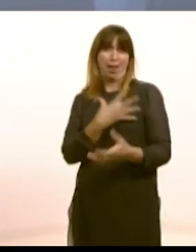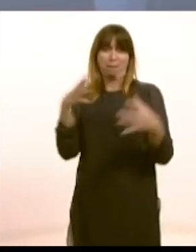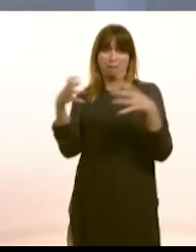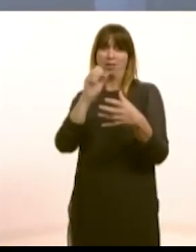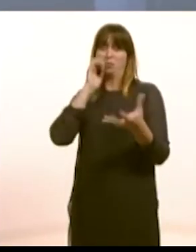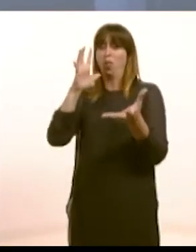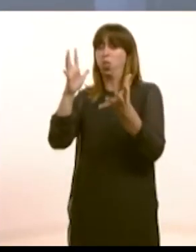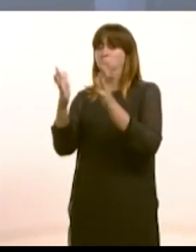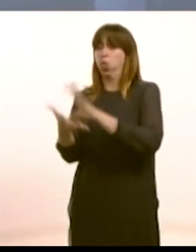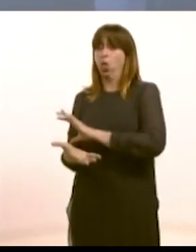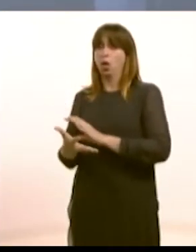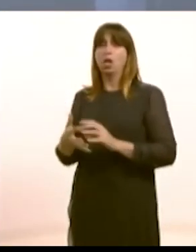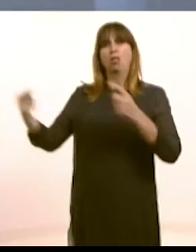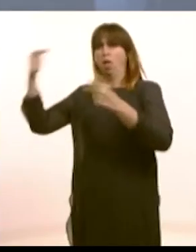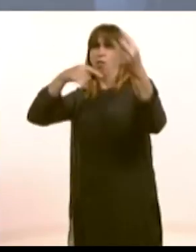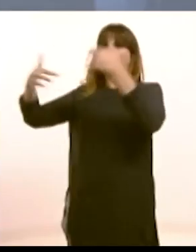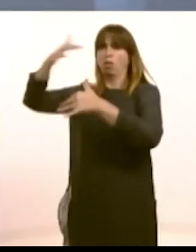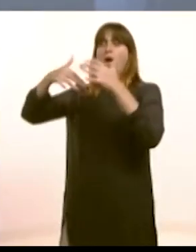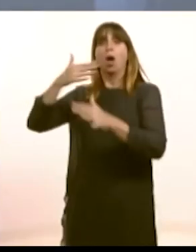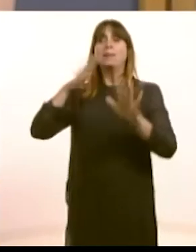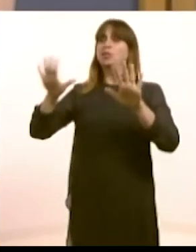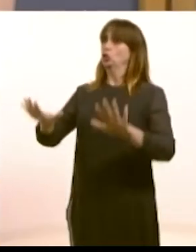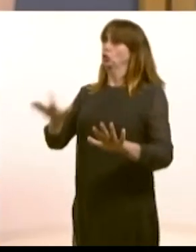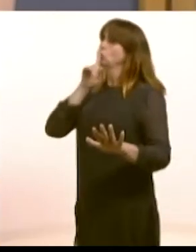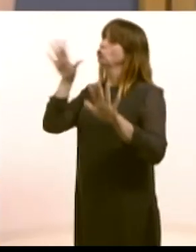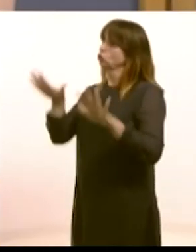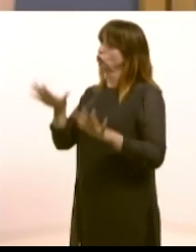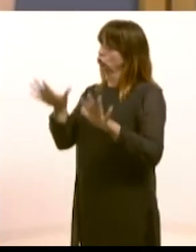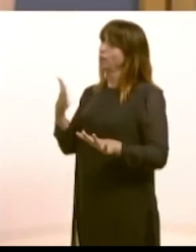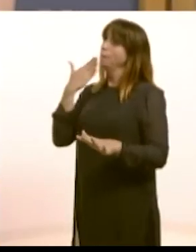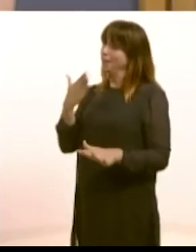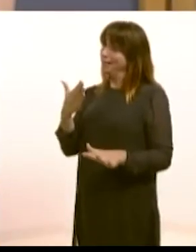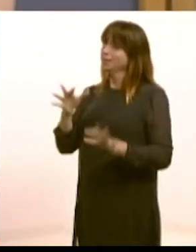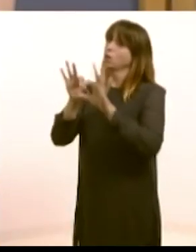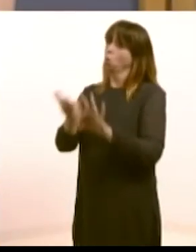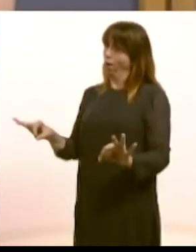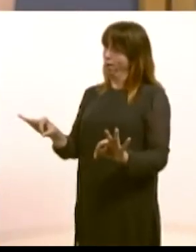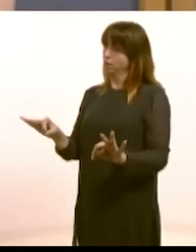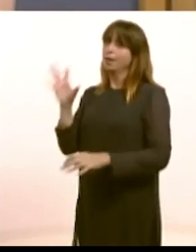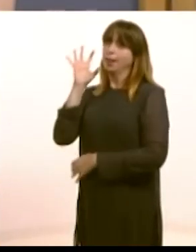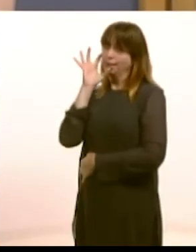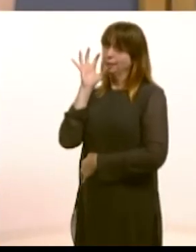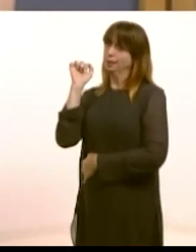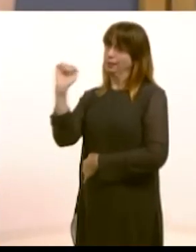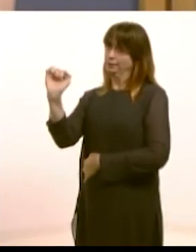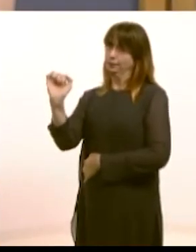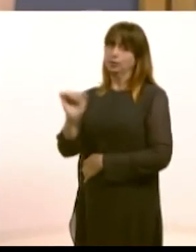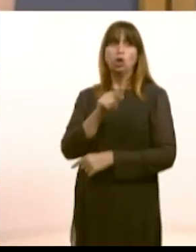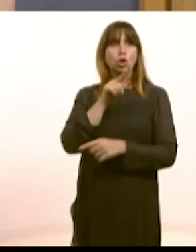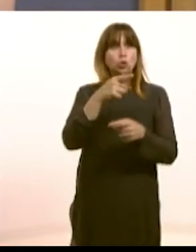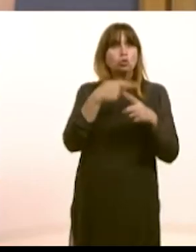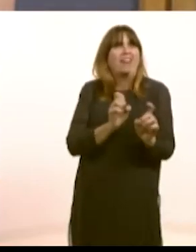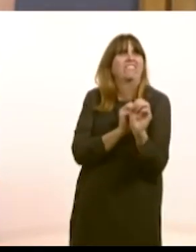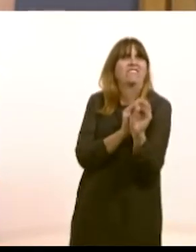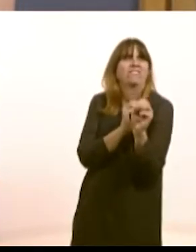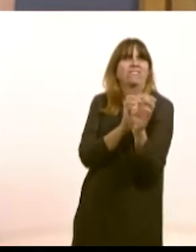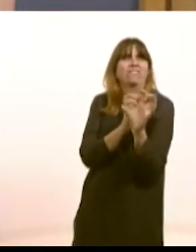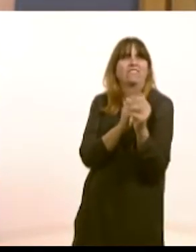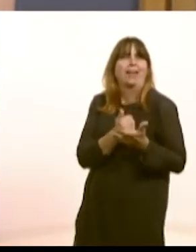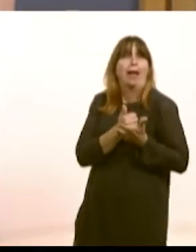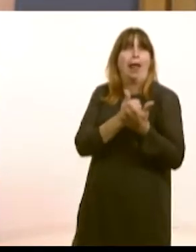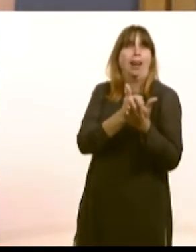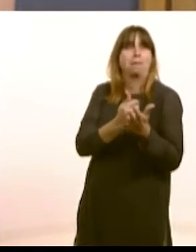conference... ..of the Conservatives' questions. Please, in silence, without any attempt by ministers to help